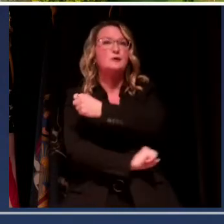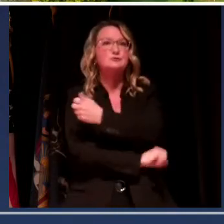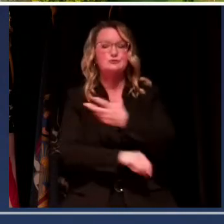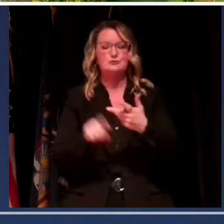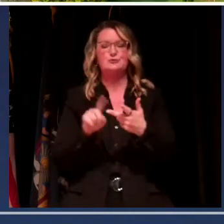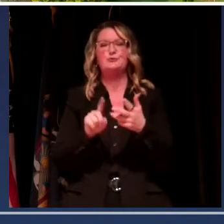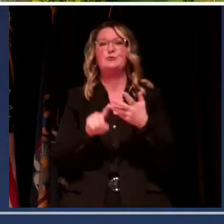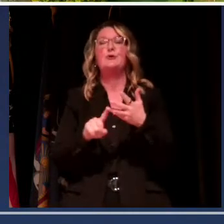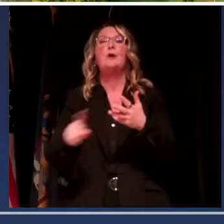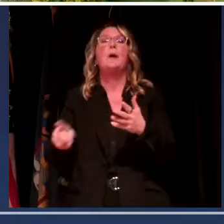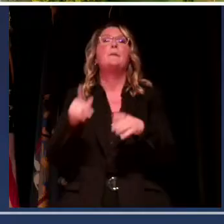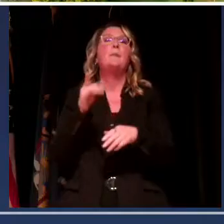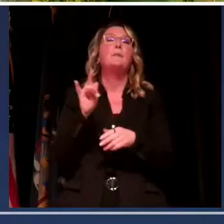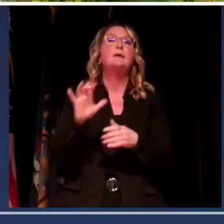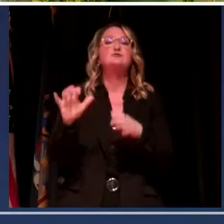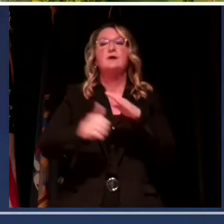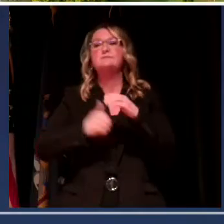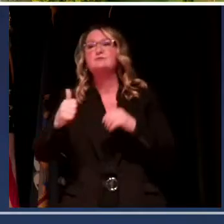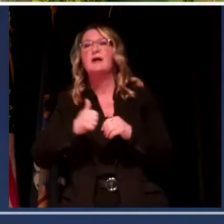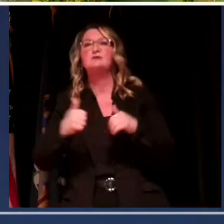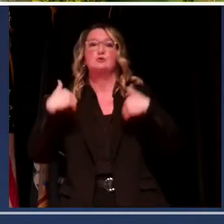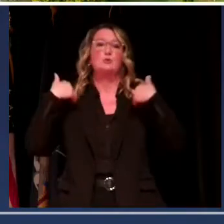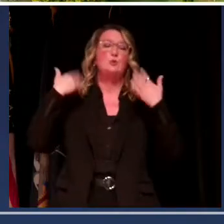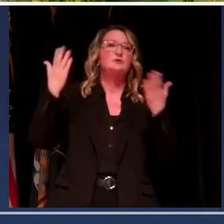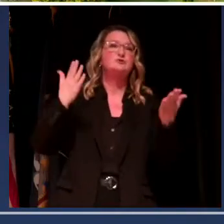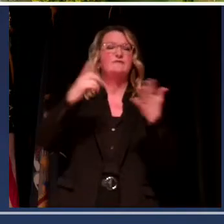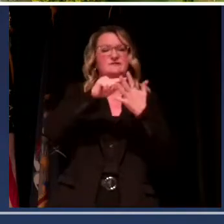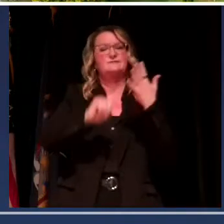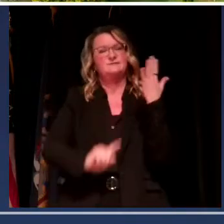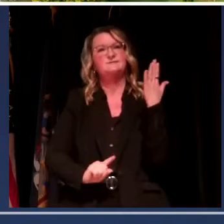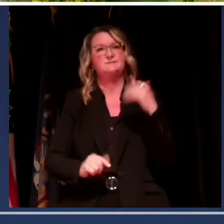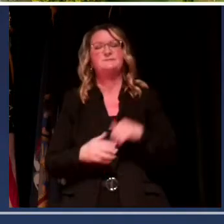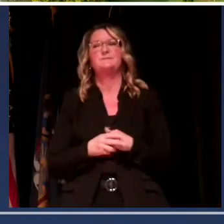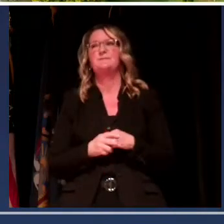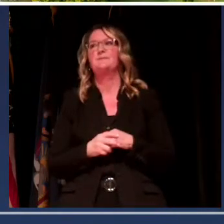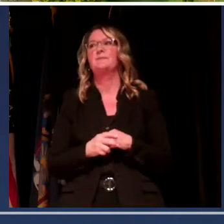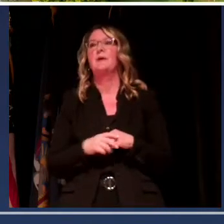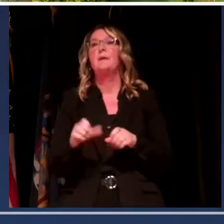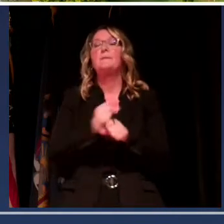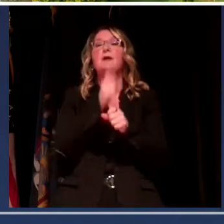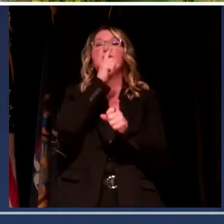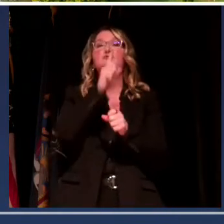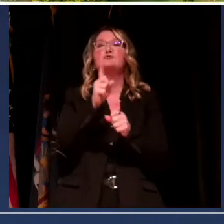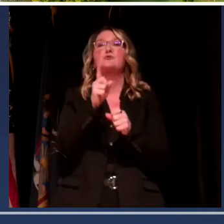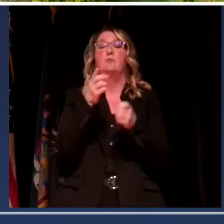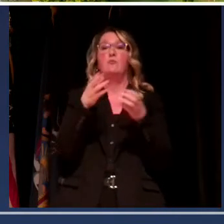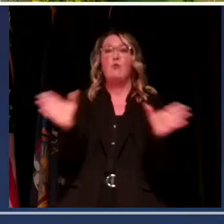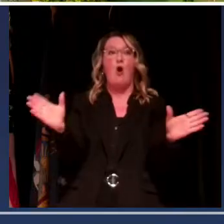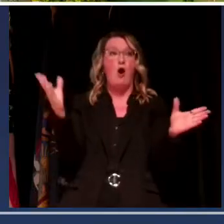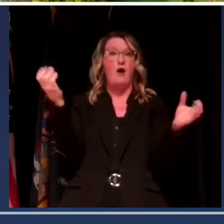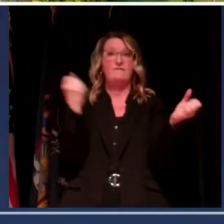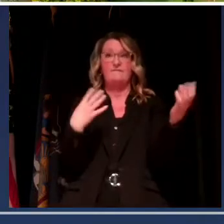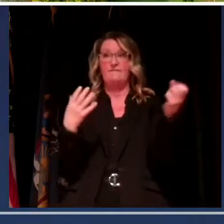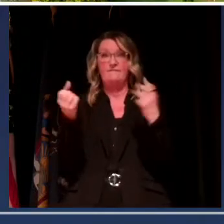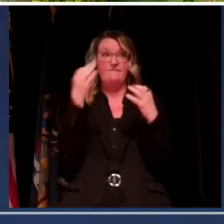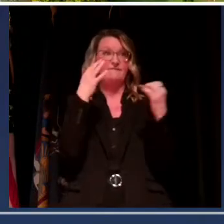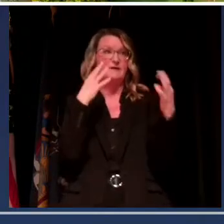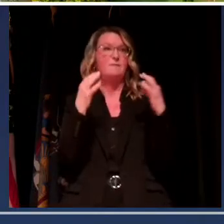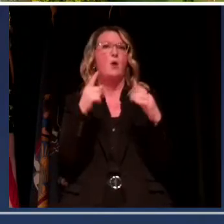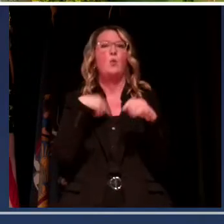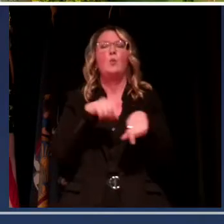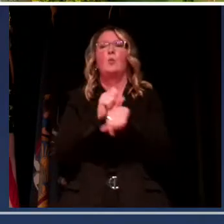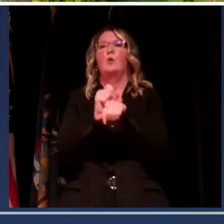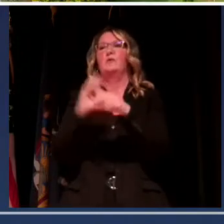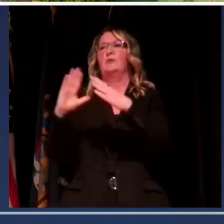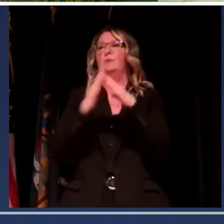public transportation, and youth services, just to name a few. To ensure broad input, we will work with community leaders to